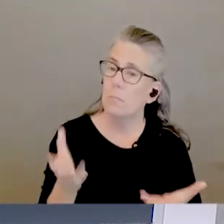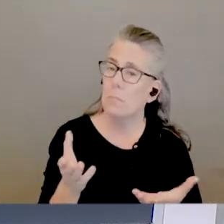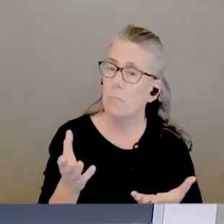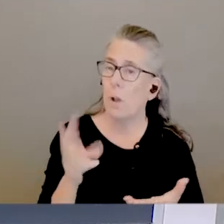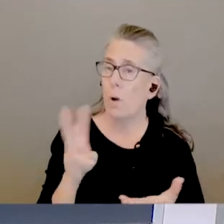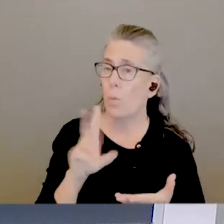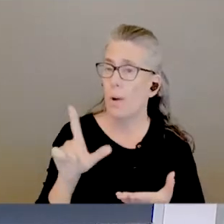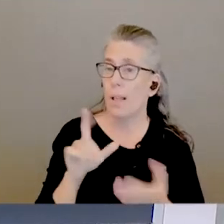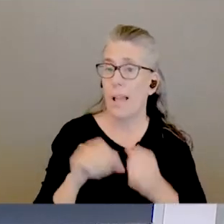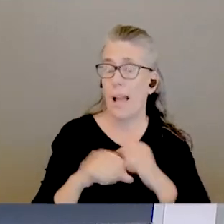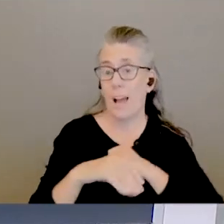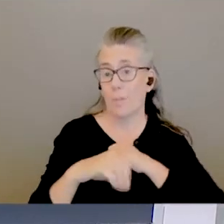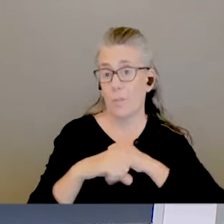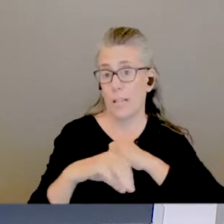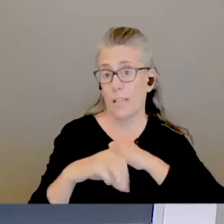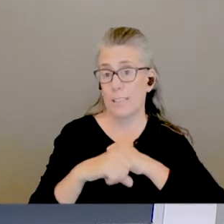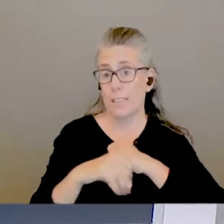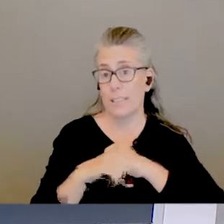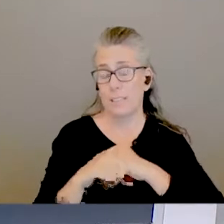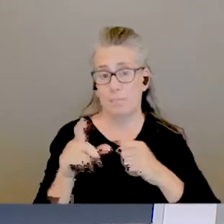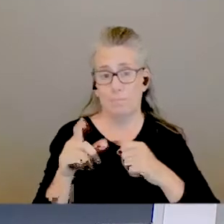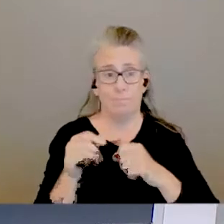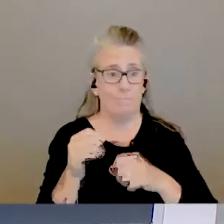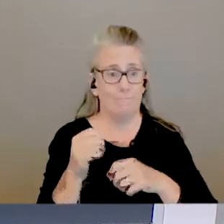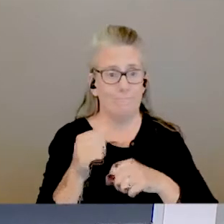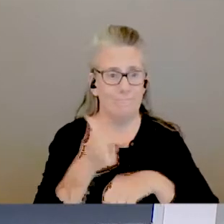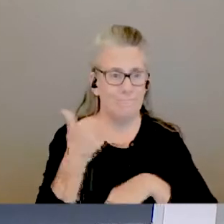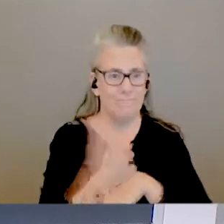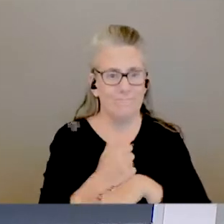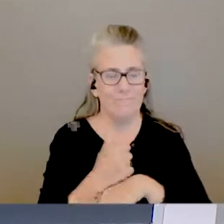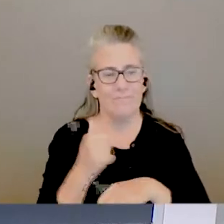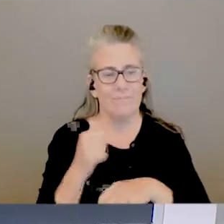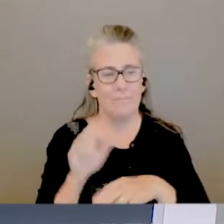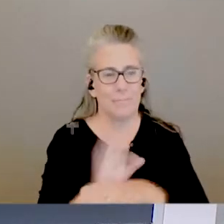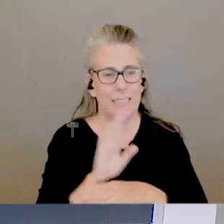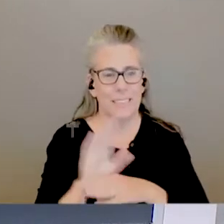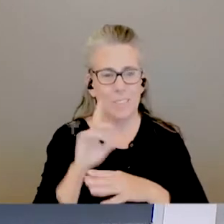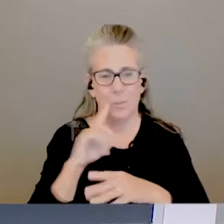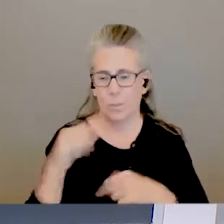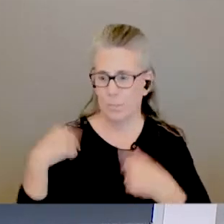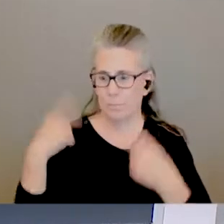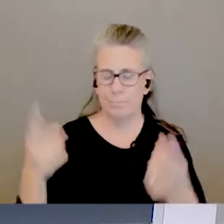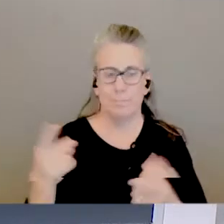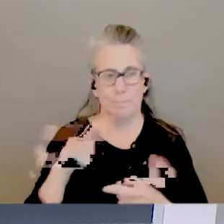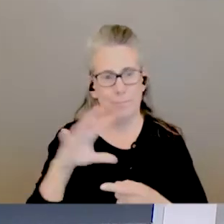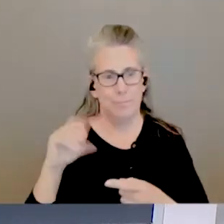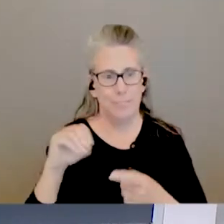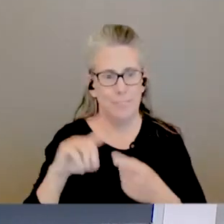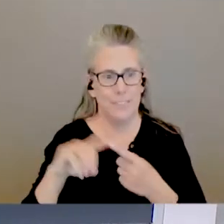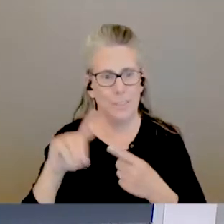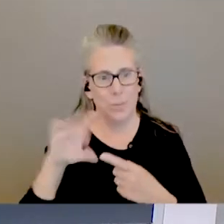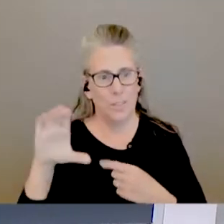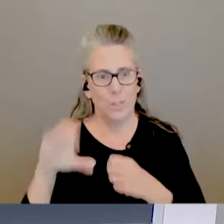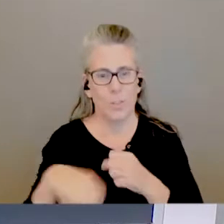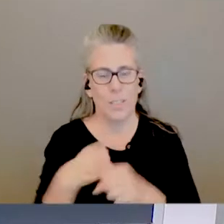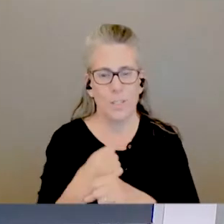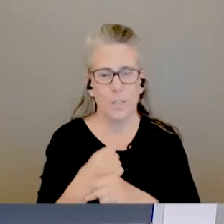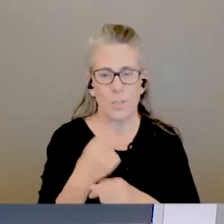Advertising has been an industry for 50, 100 of years, but digital advertising has really picked up in